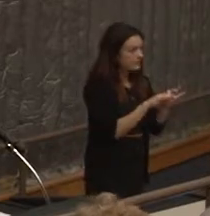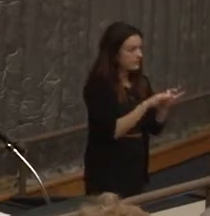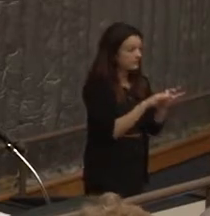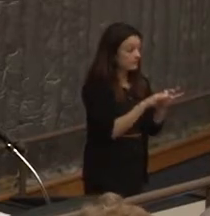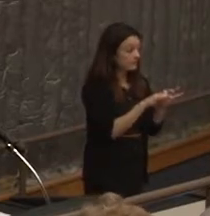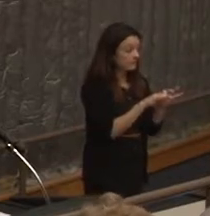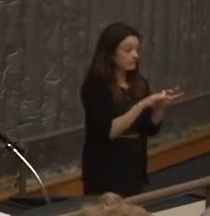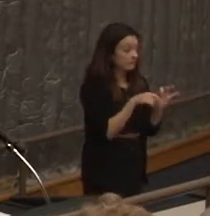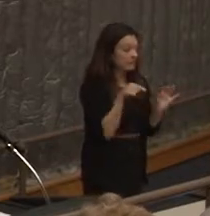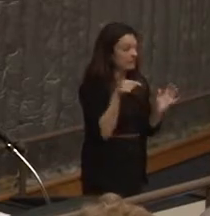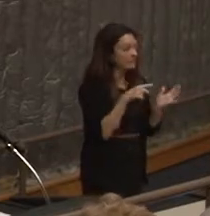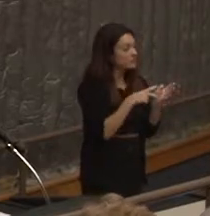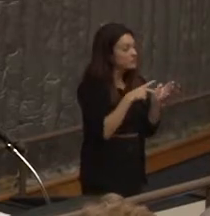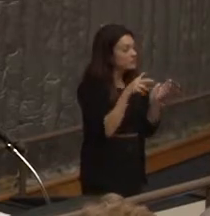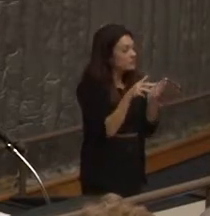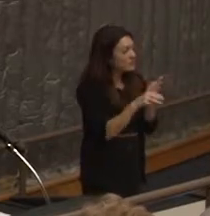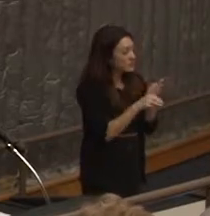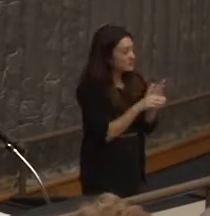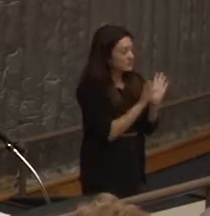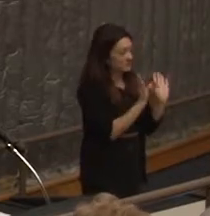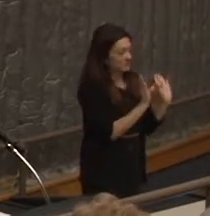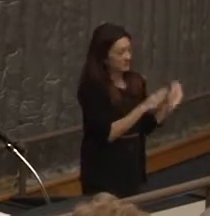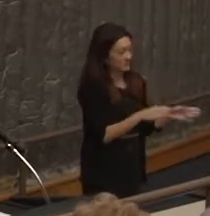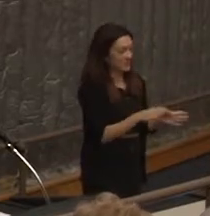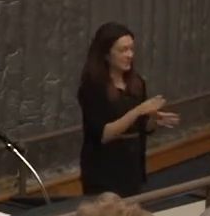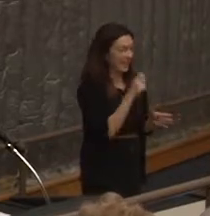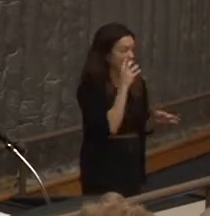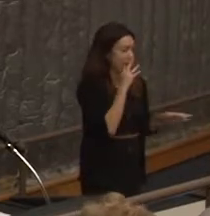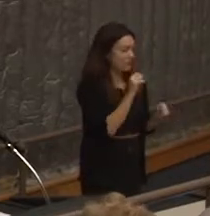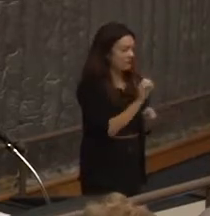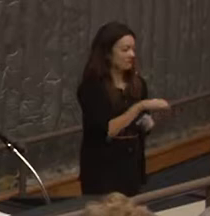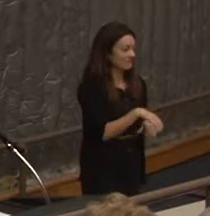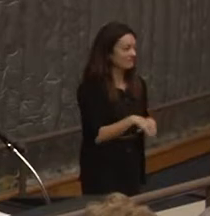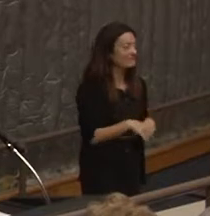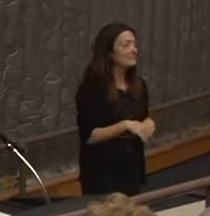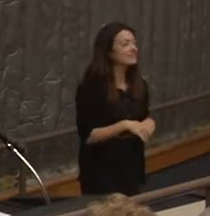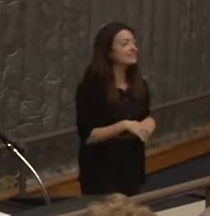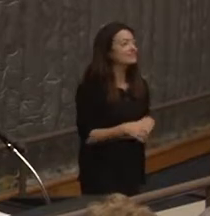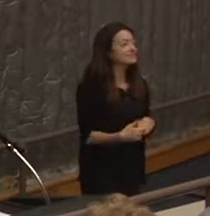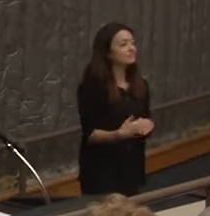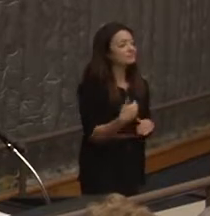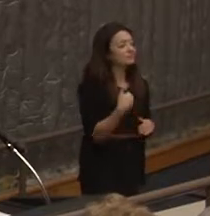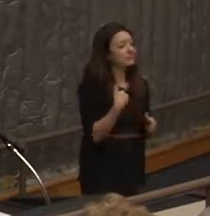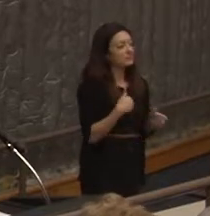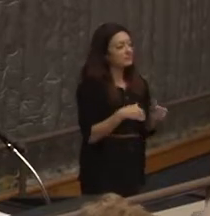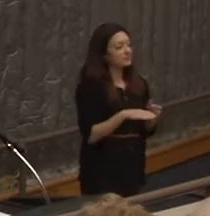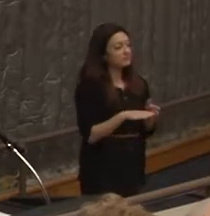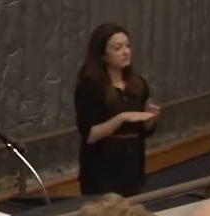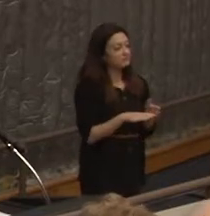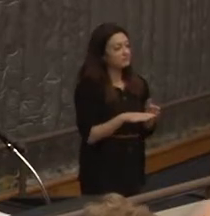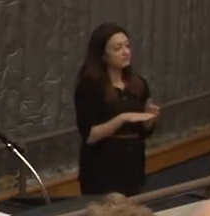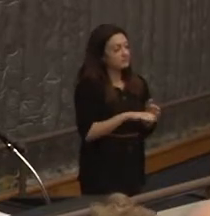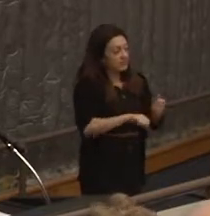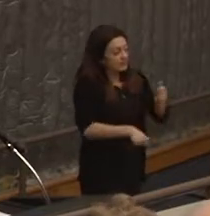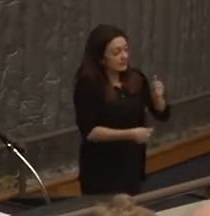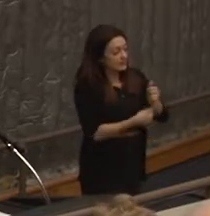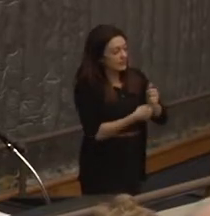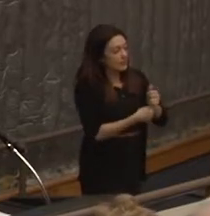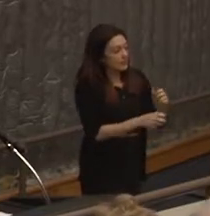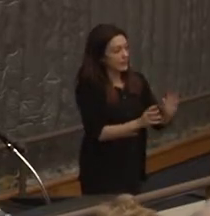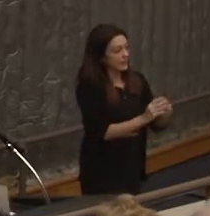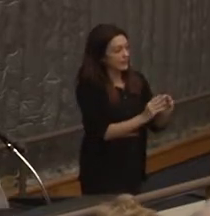been planned for a while, and we had a sort of a subcommittee that's worked through the summer. So I wanted to